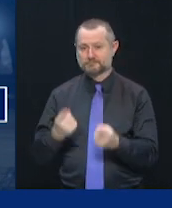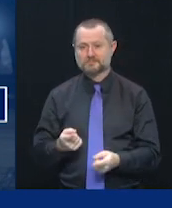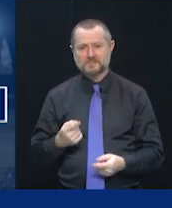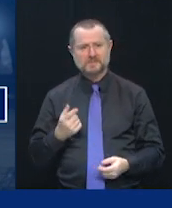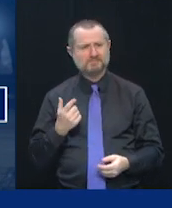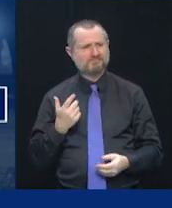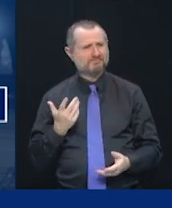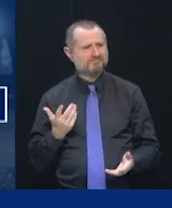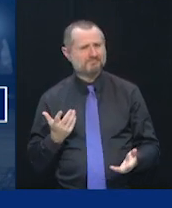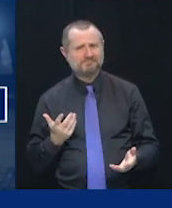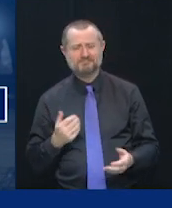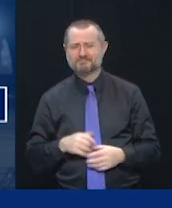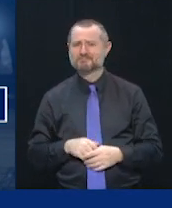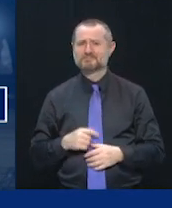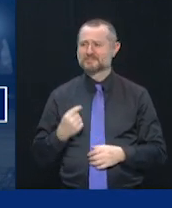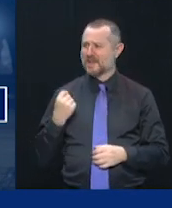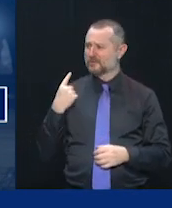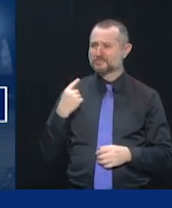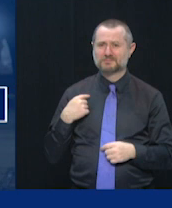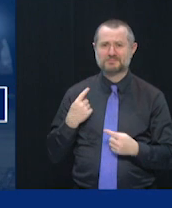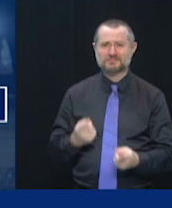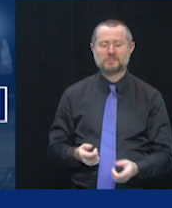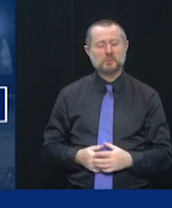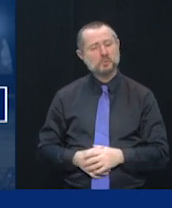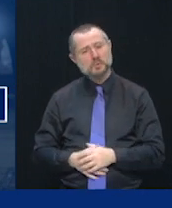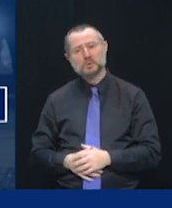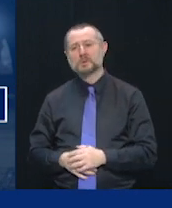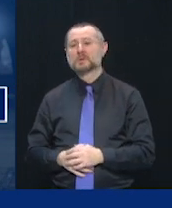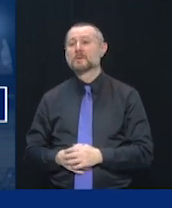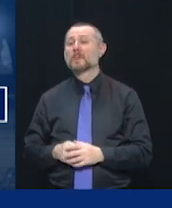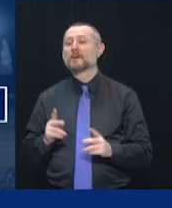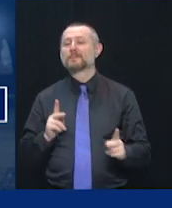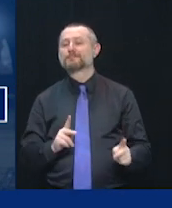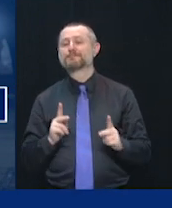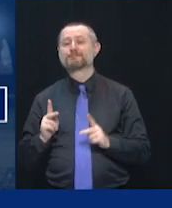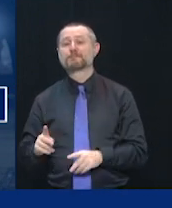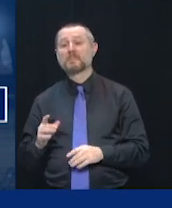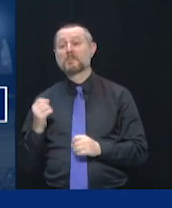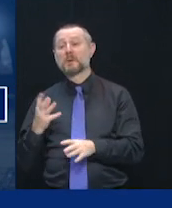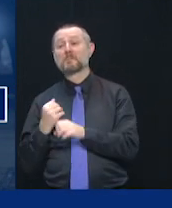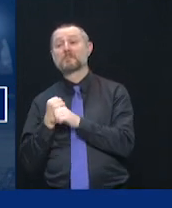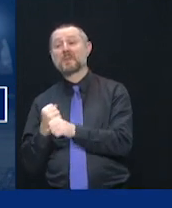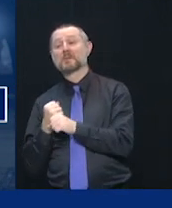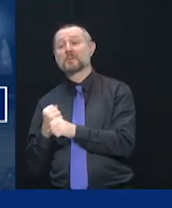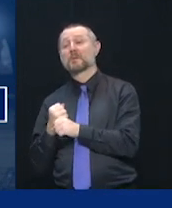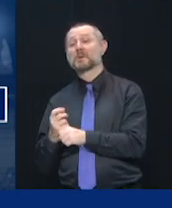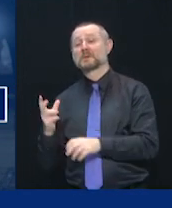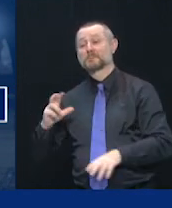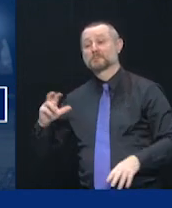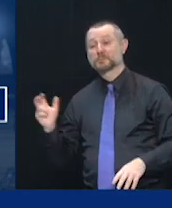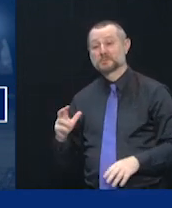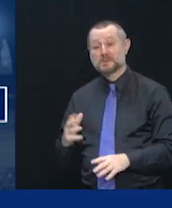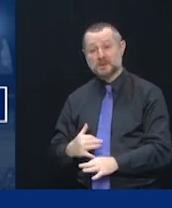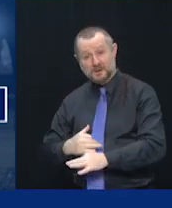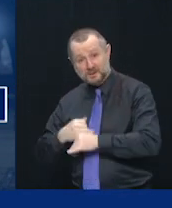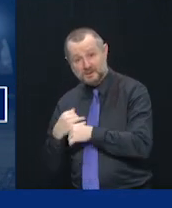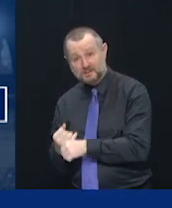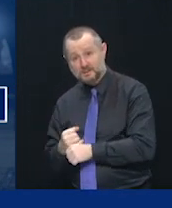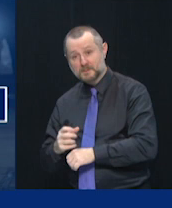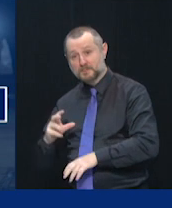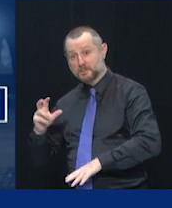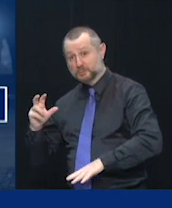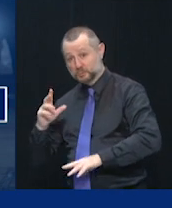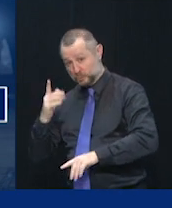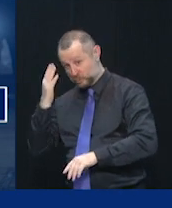Rivera, you don't know what the pitcher is going to throw. The pitcher throws the ball.